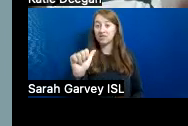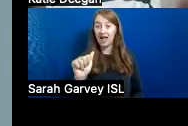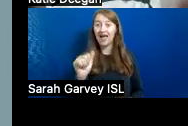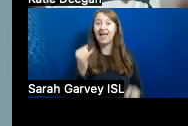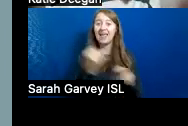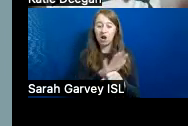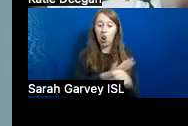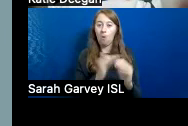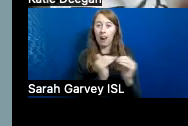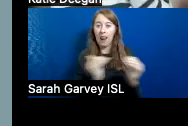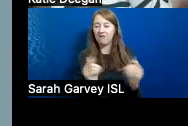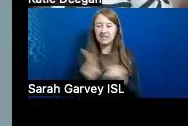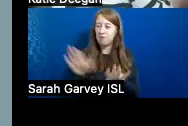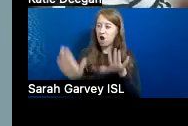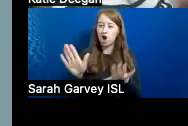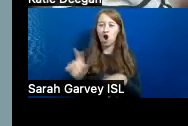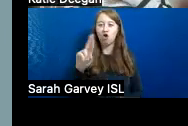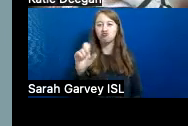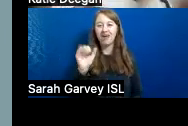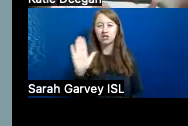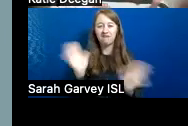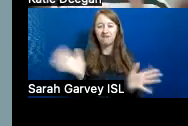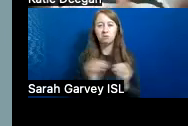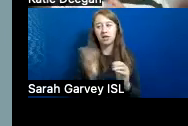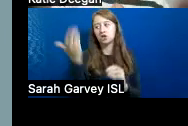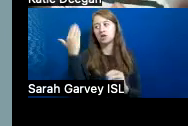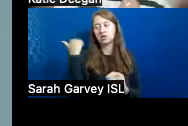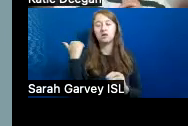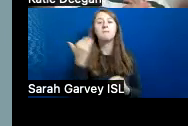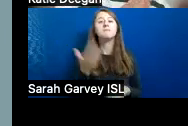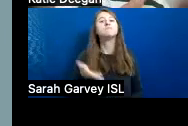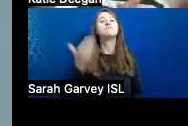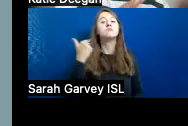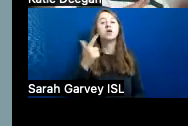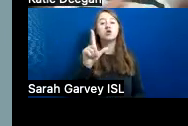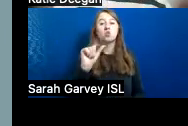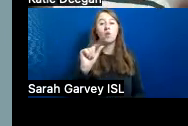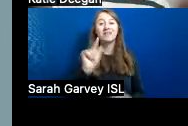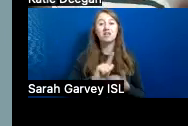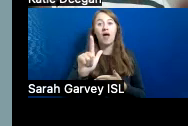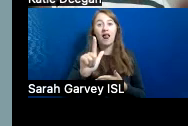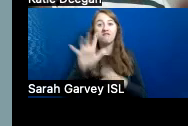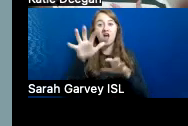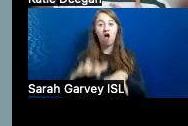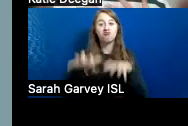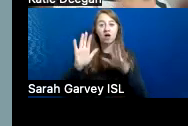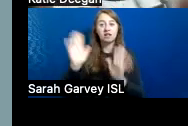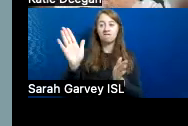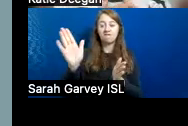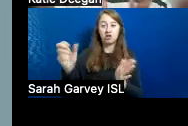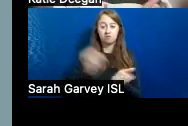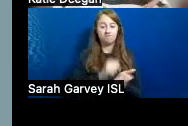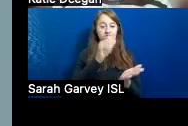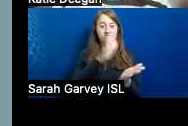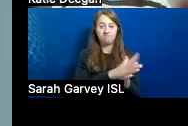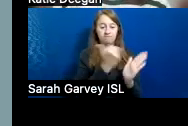saying at the very, very beginning, you know, in 2012, the Oireachtas adopted a law obliging political parties to